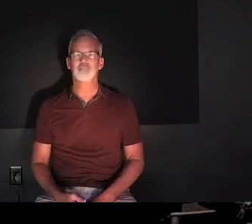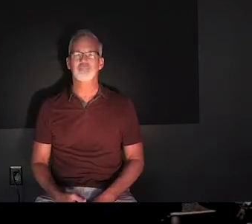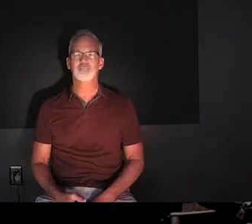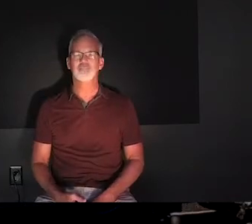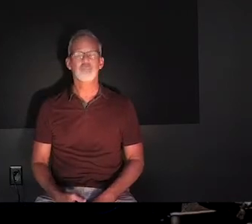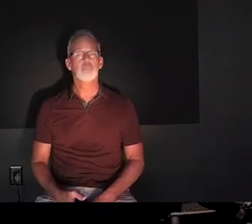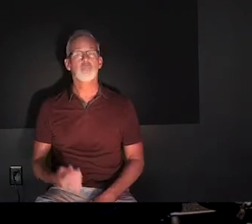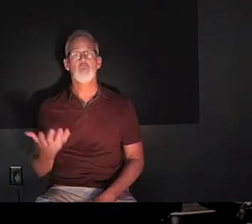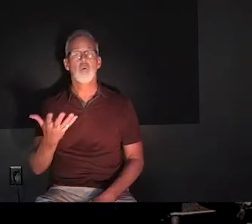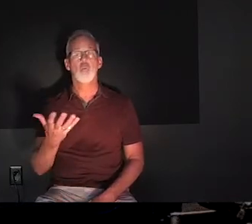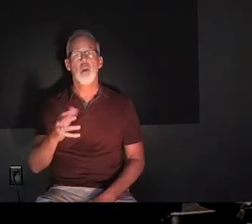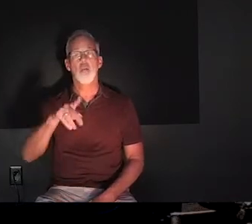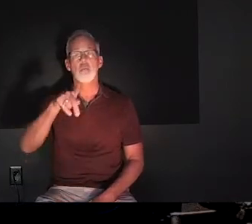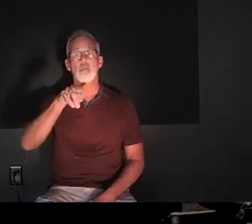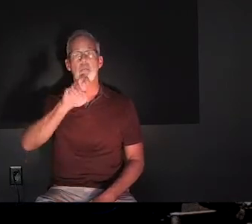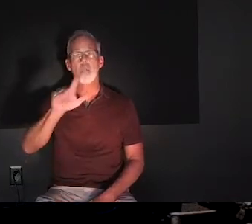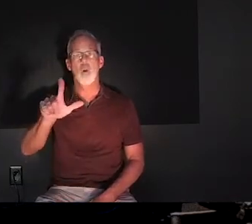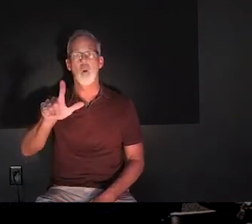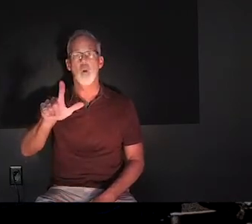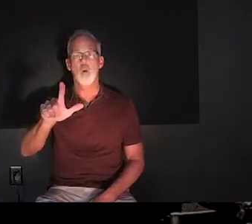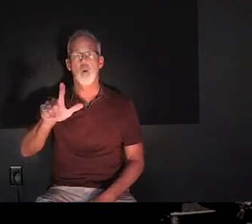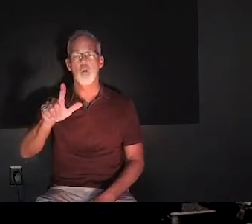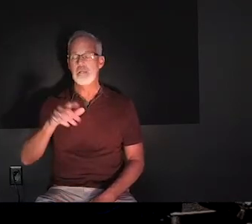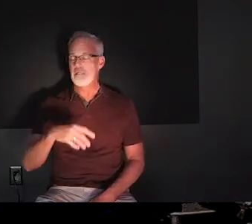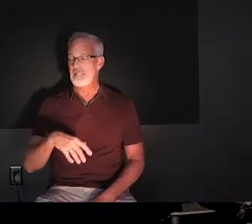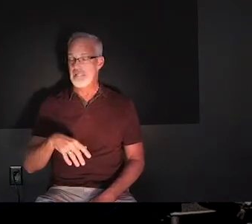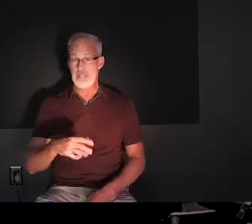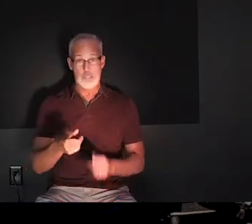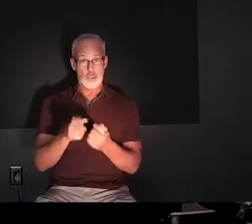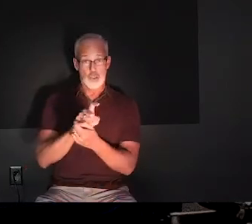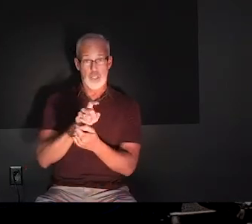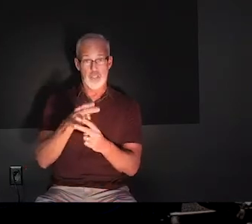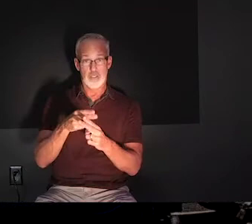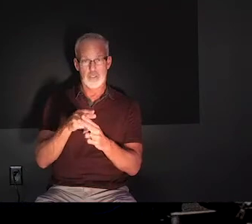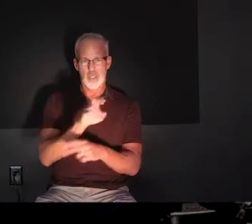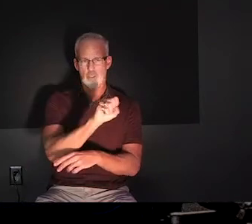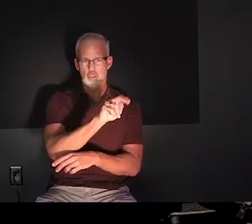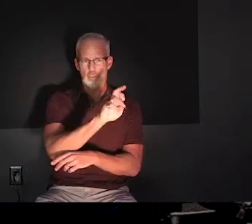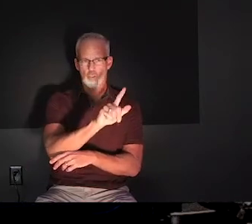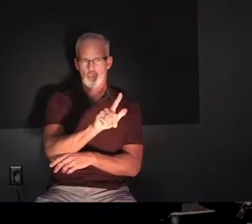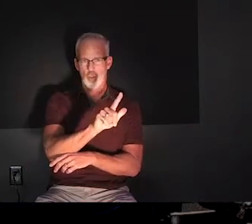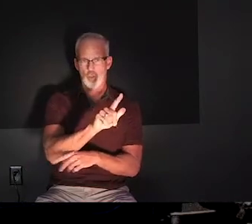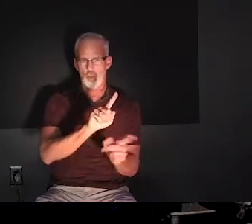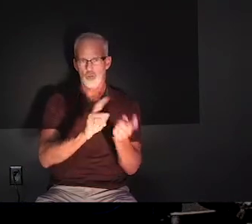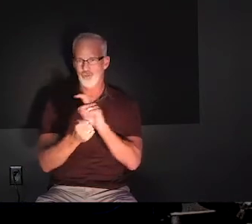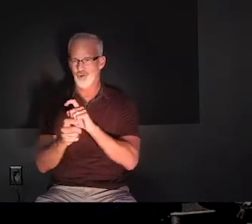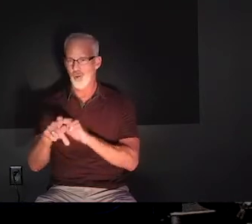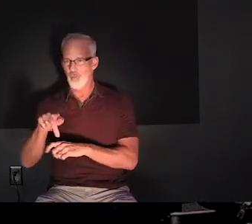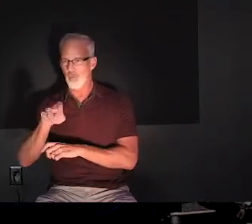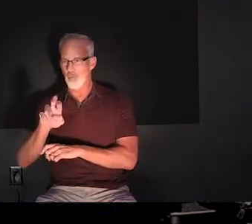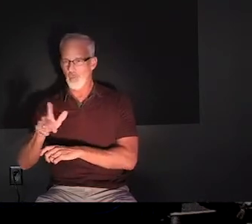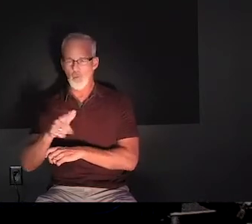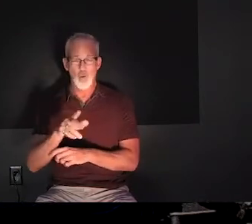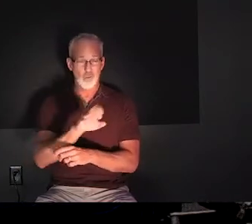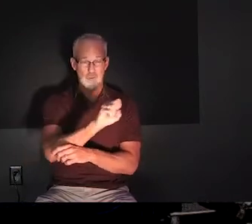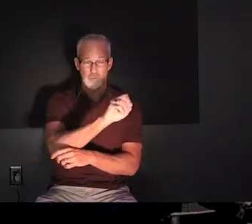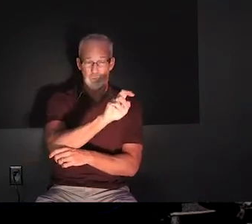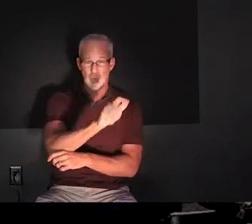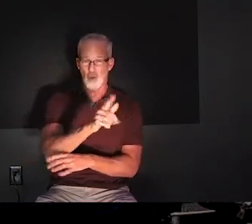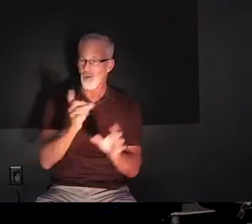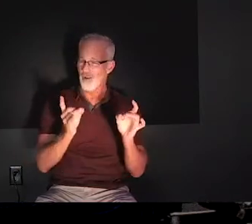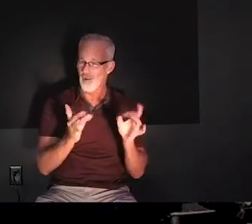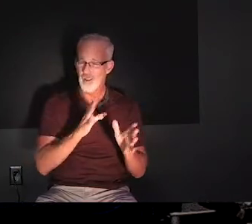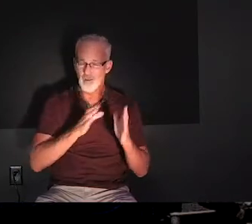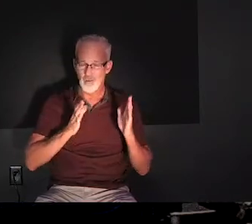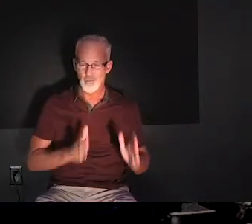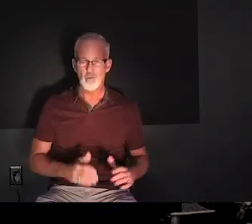the Apostle Paul. The Apostle Paul went from Saul to Paul. I mean, Saul so hated Christians.